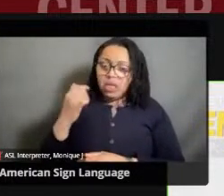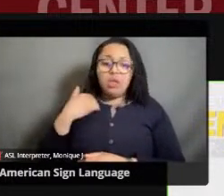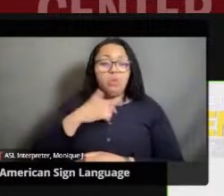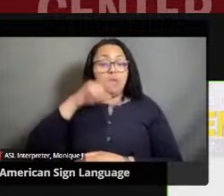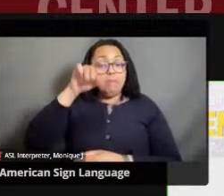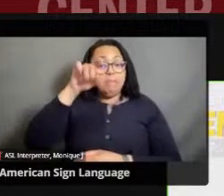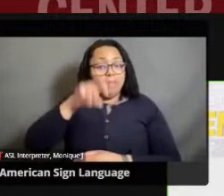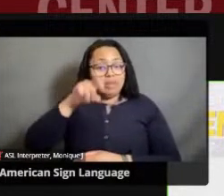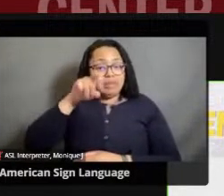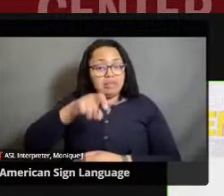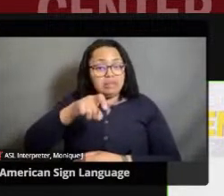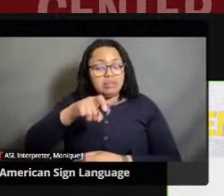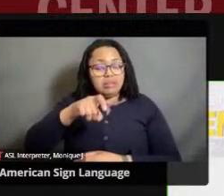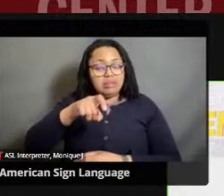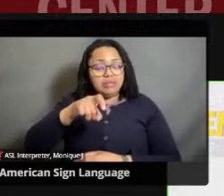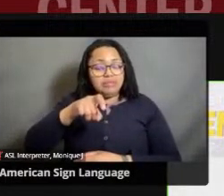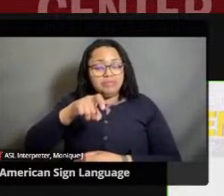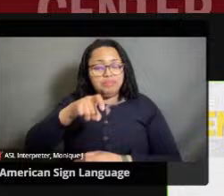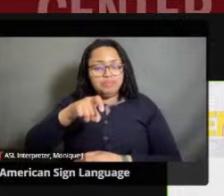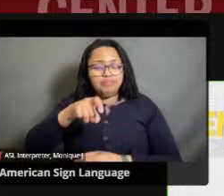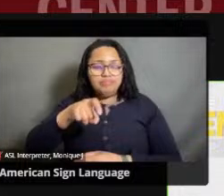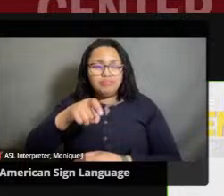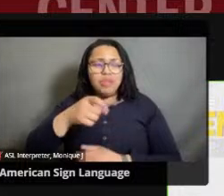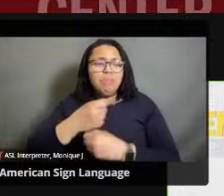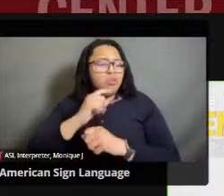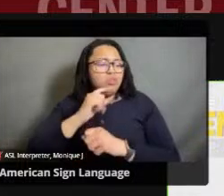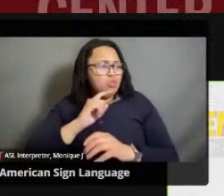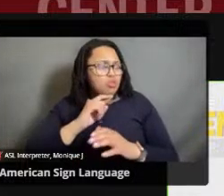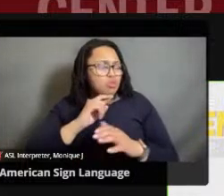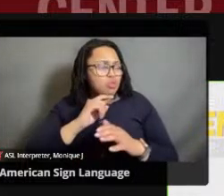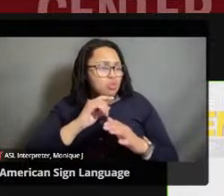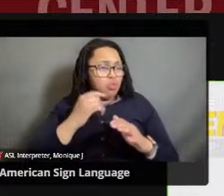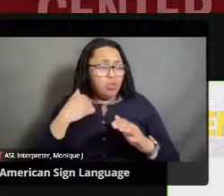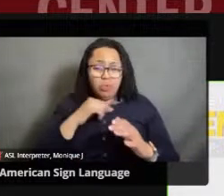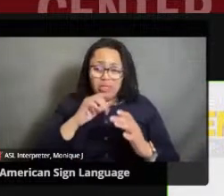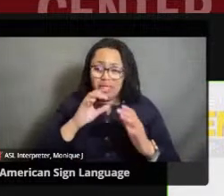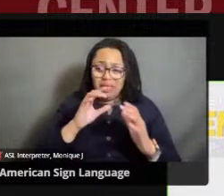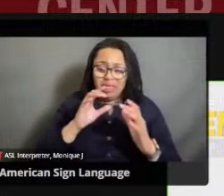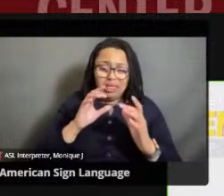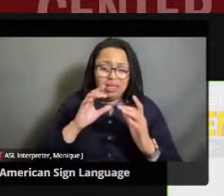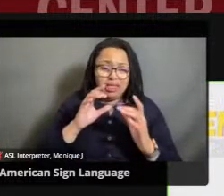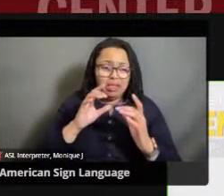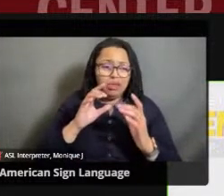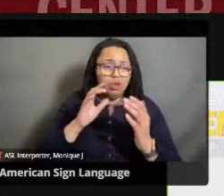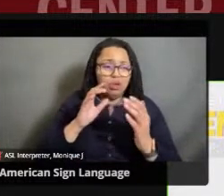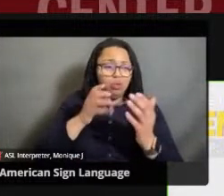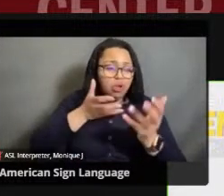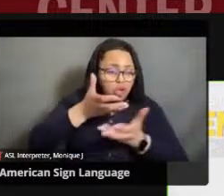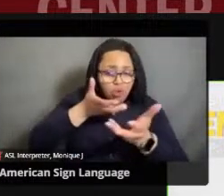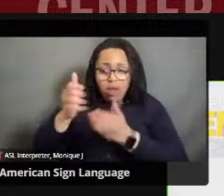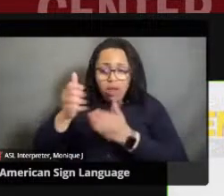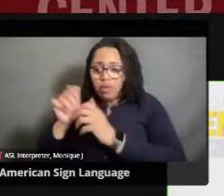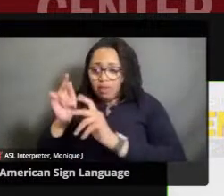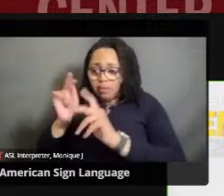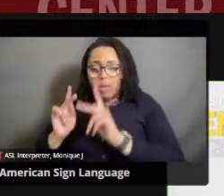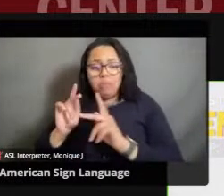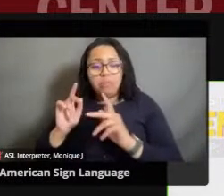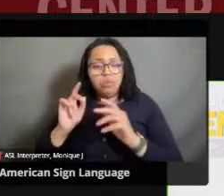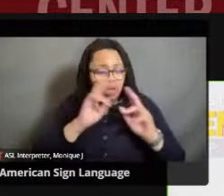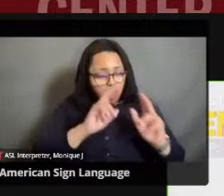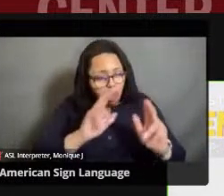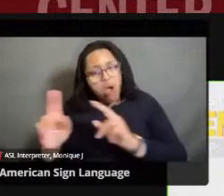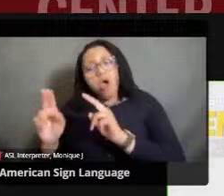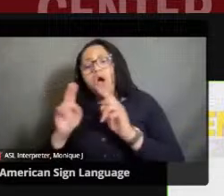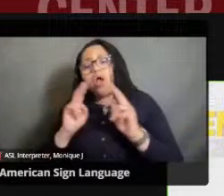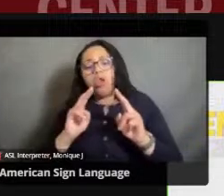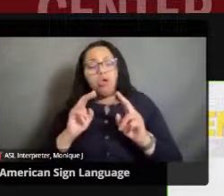must treat each other as such, and not just each other as humans, but all of life